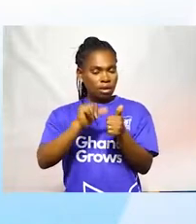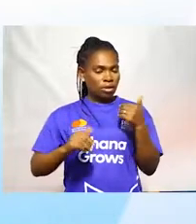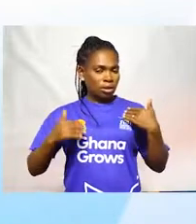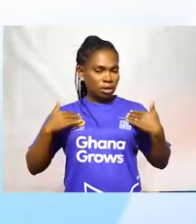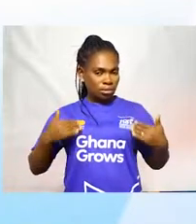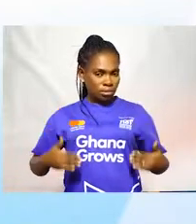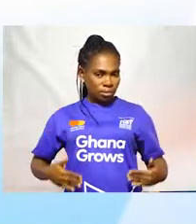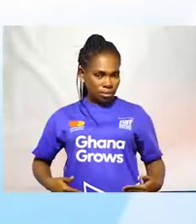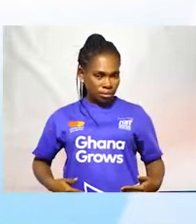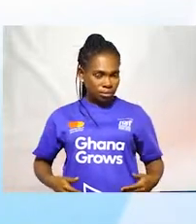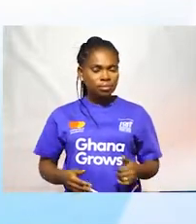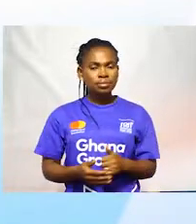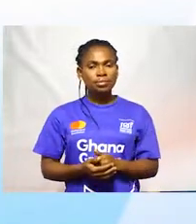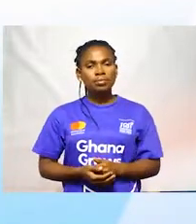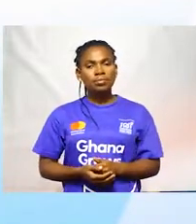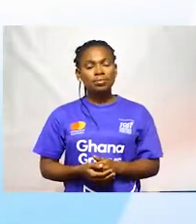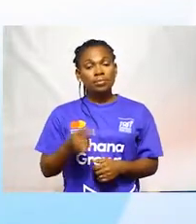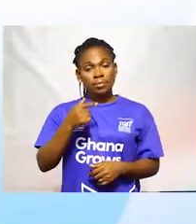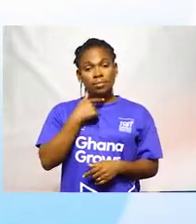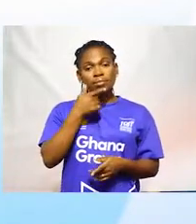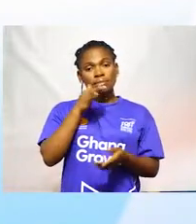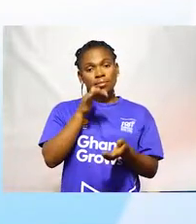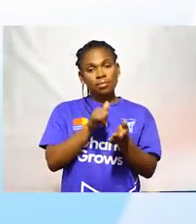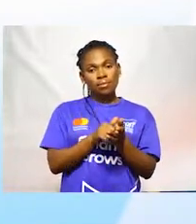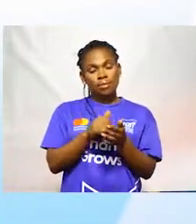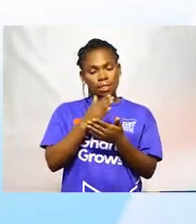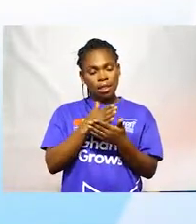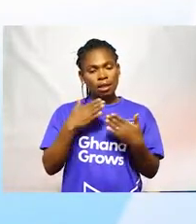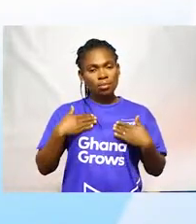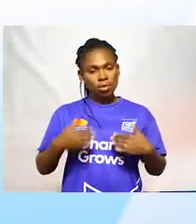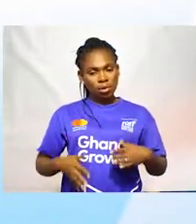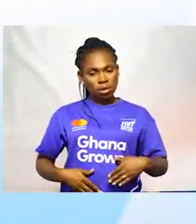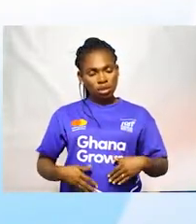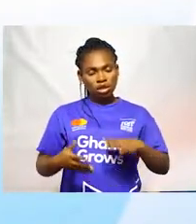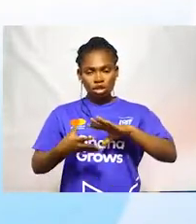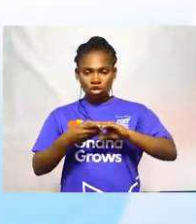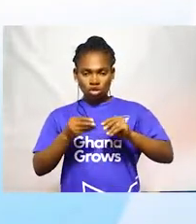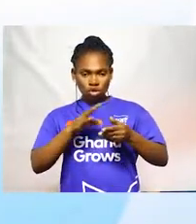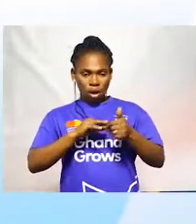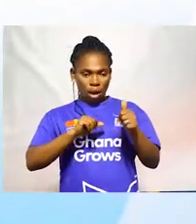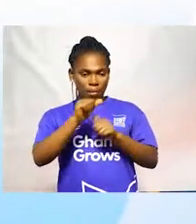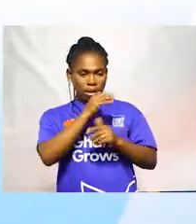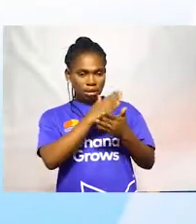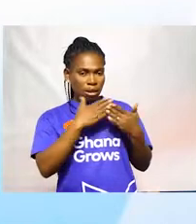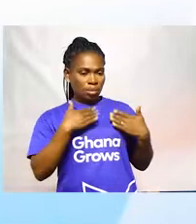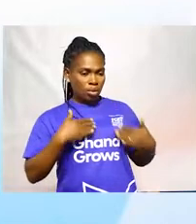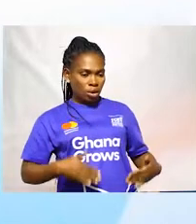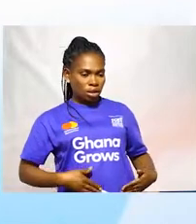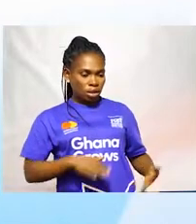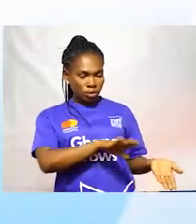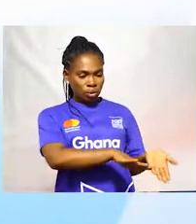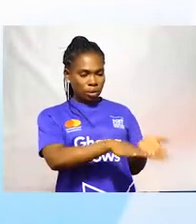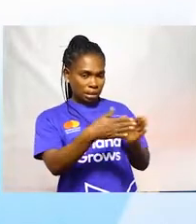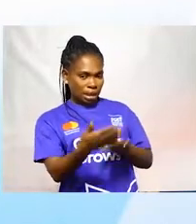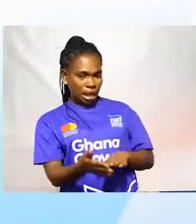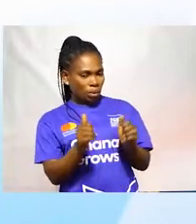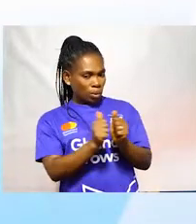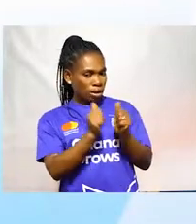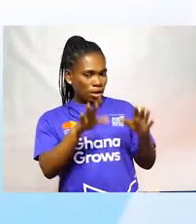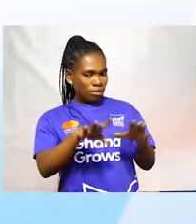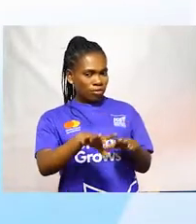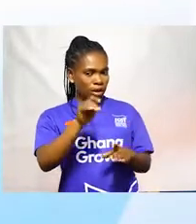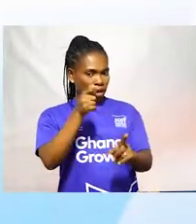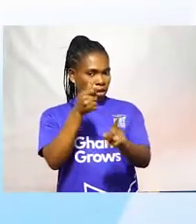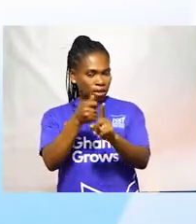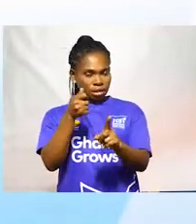I started from the on the note of somebody who lived and died without finding herself. Would you call